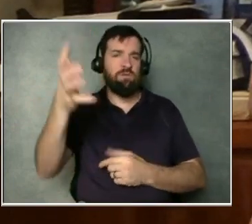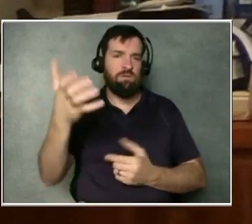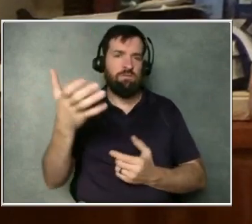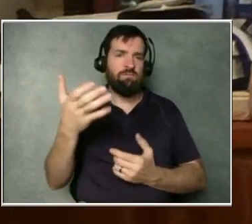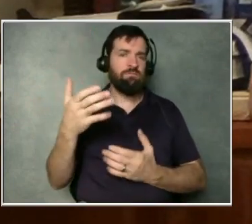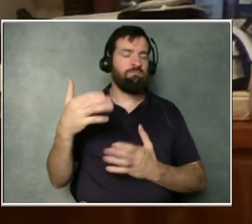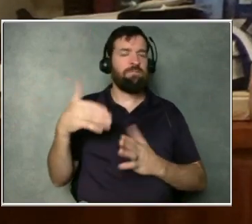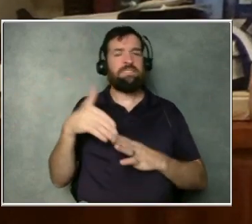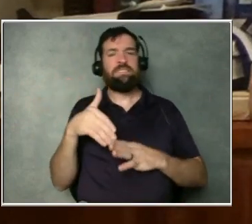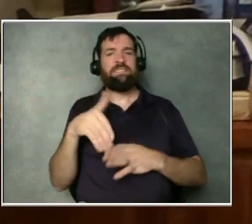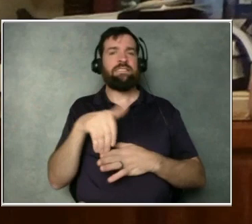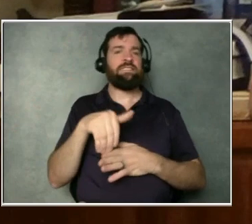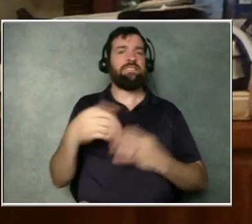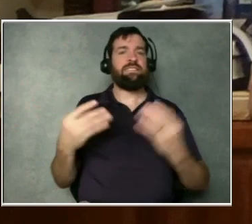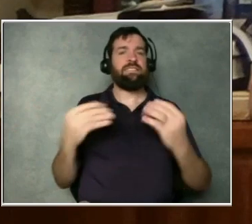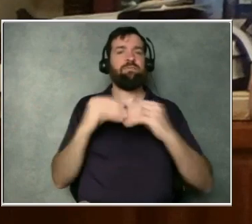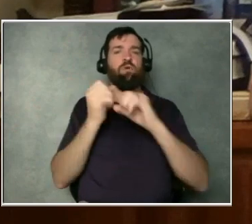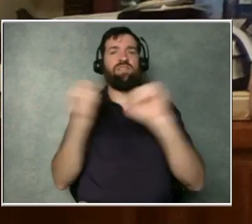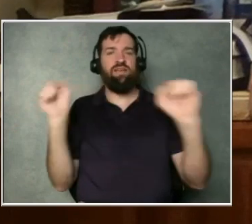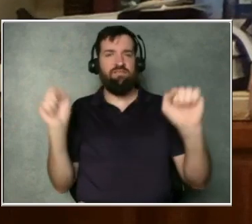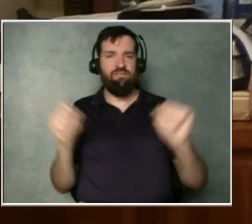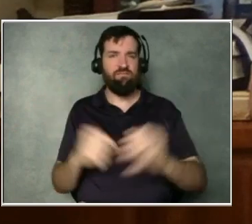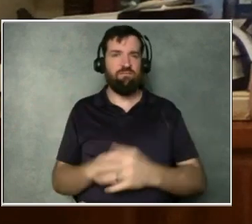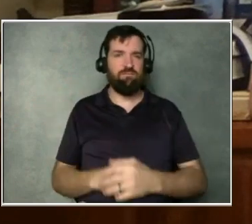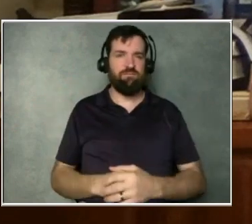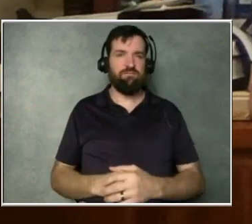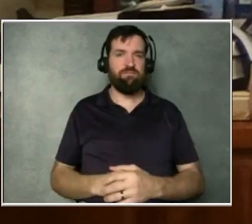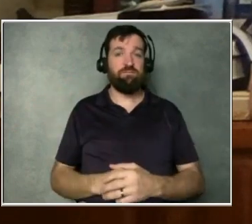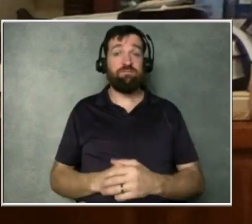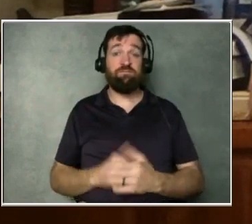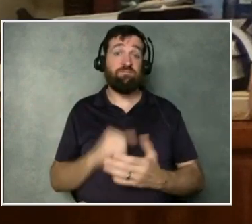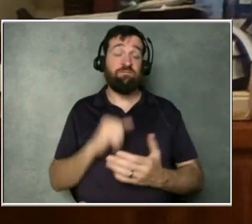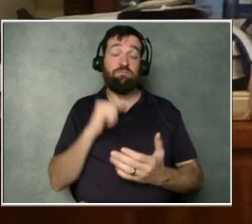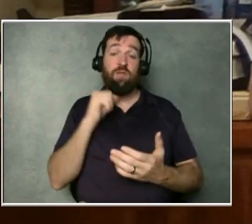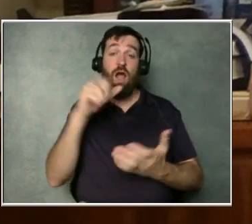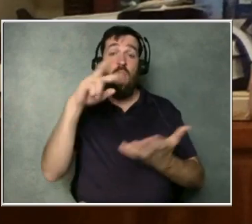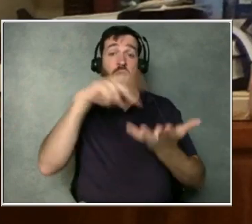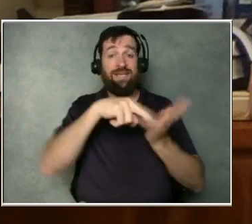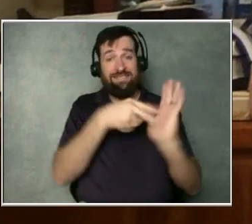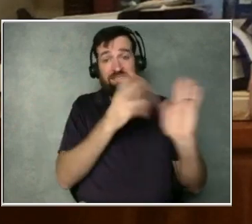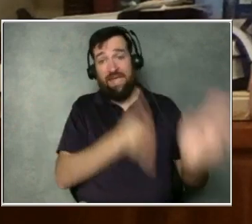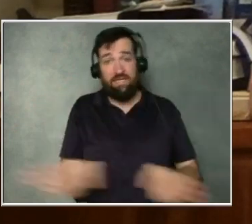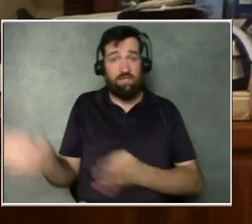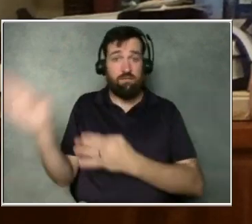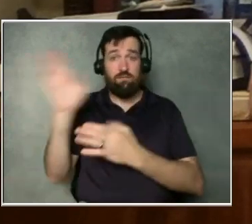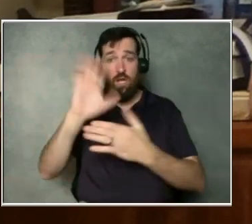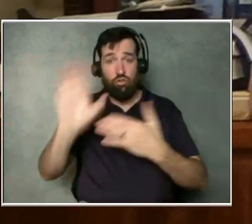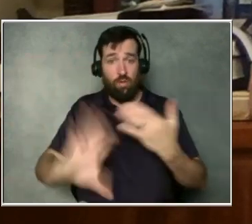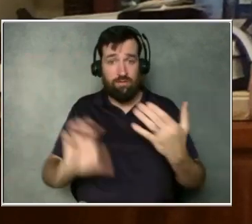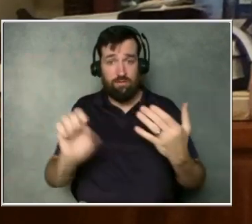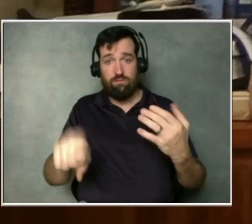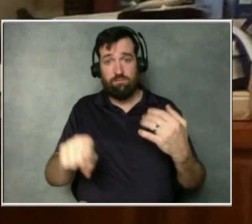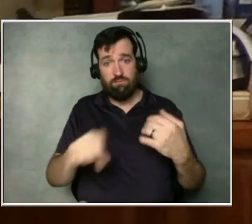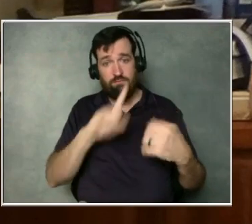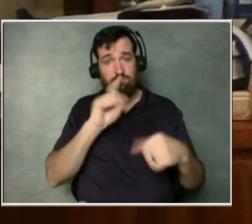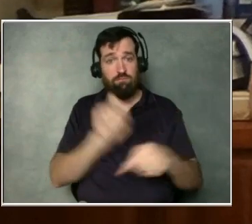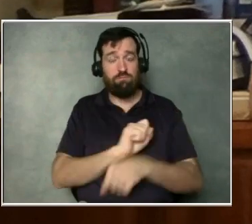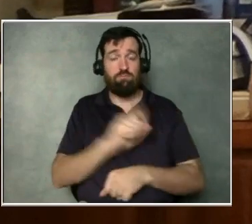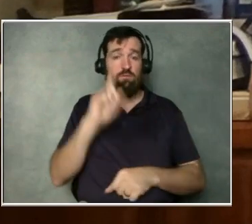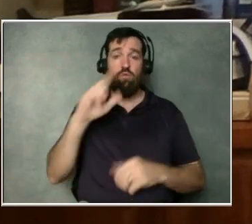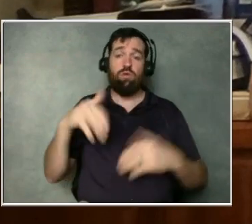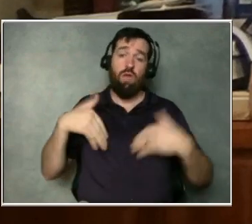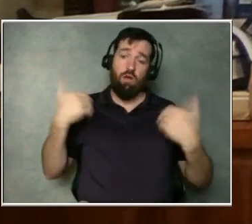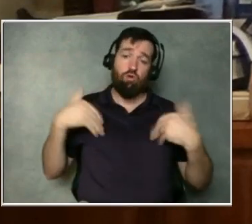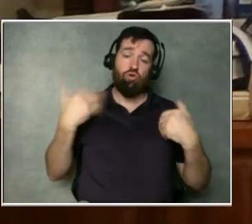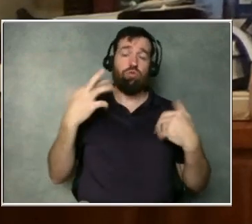erring on the safer side. There were unintended consequences to that, particularly for younger at-risk